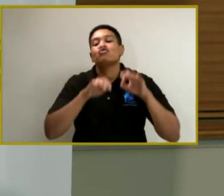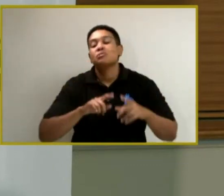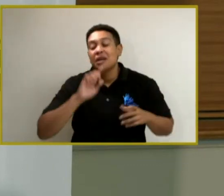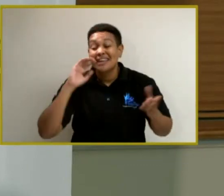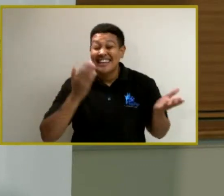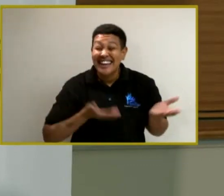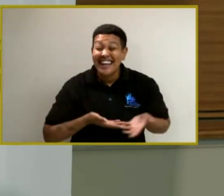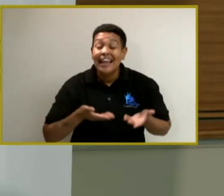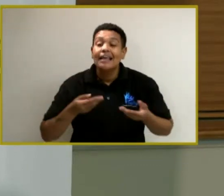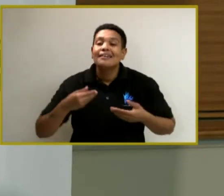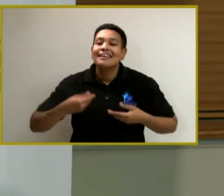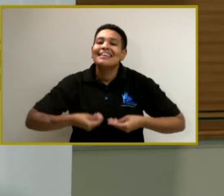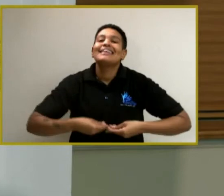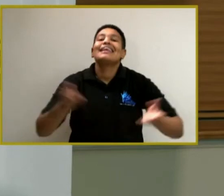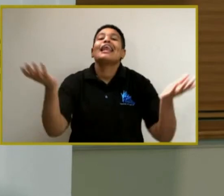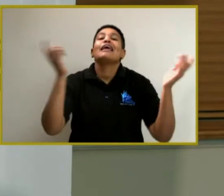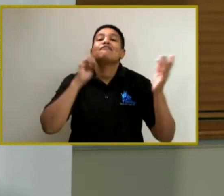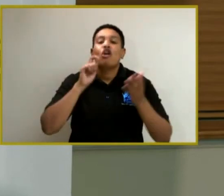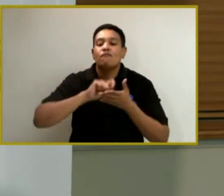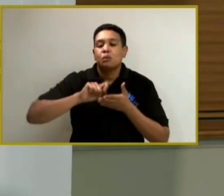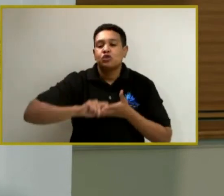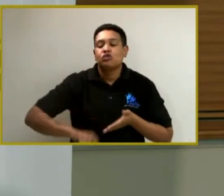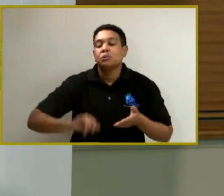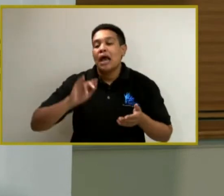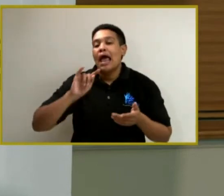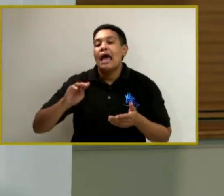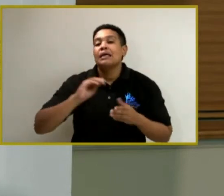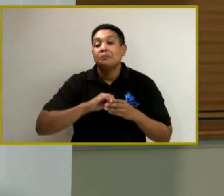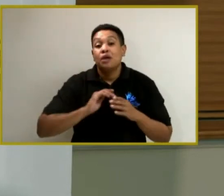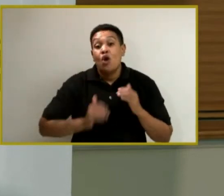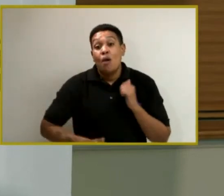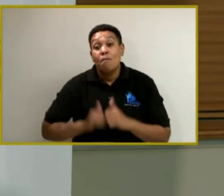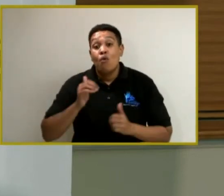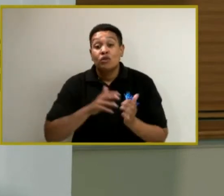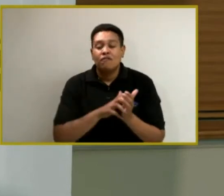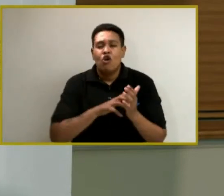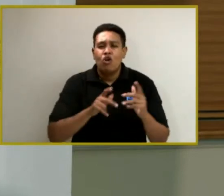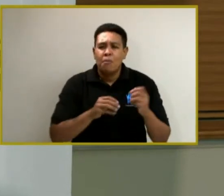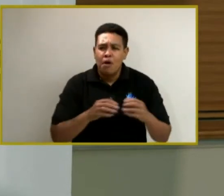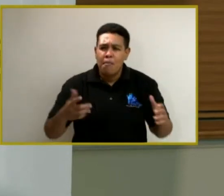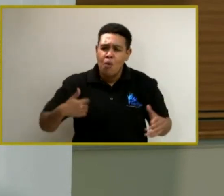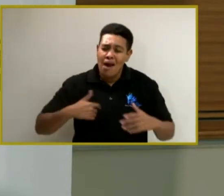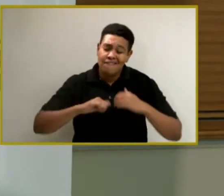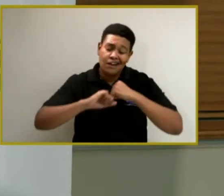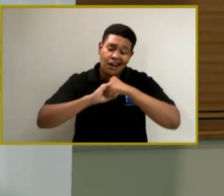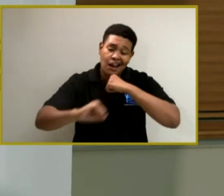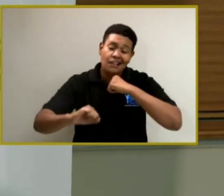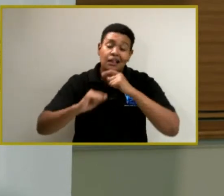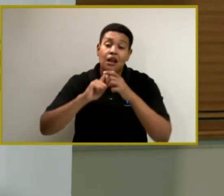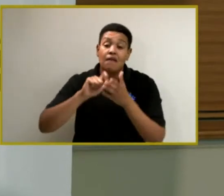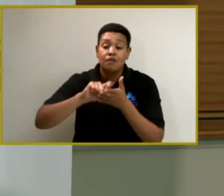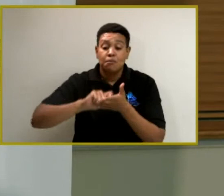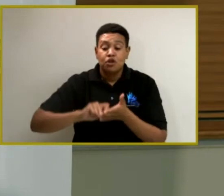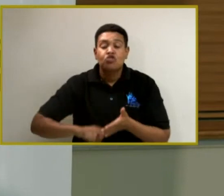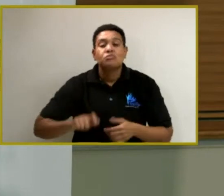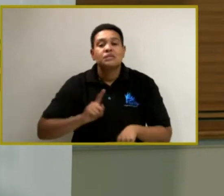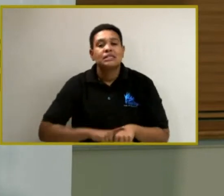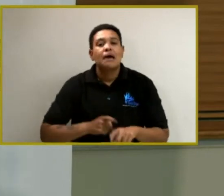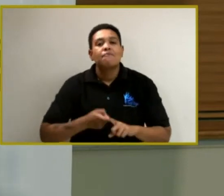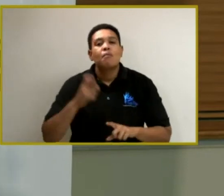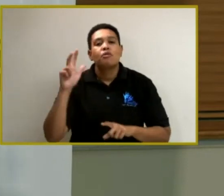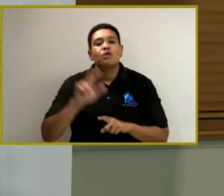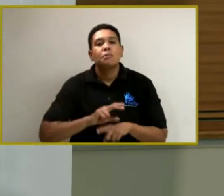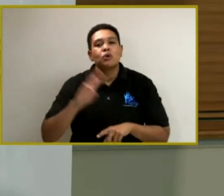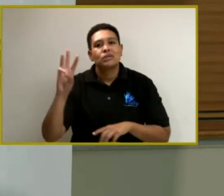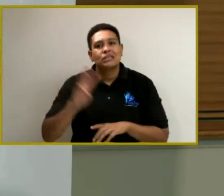delivery of prescription items in our most vulnerable populations. We have had the lengthening of the prescription period from 3 months